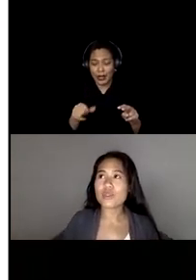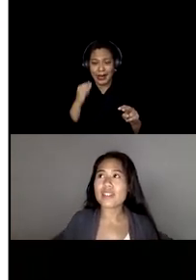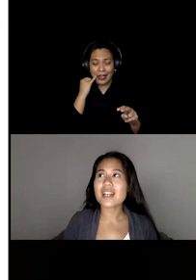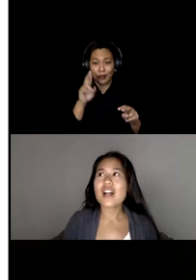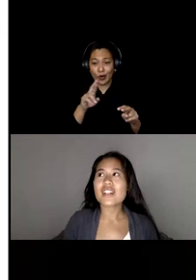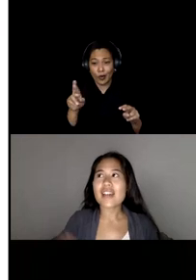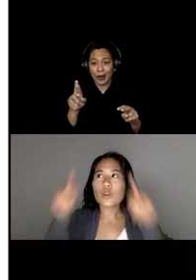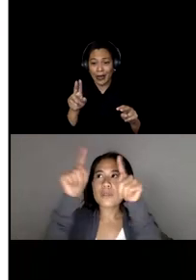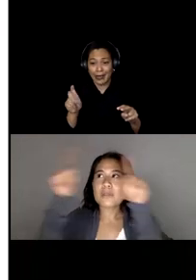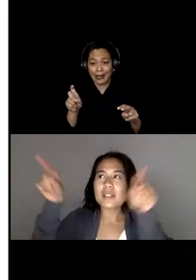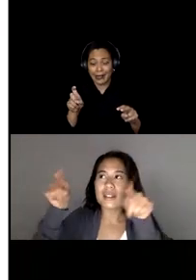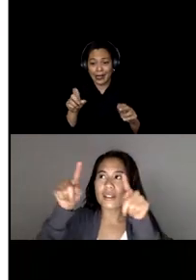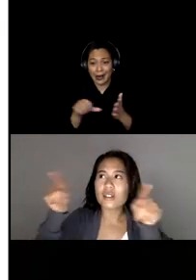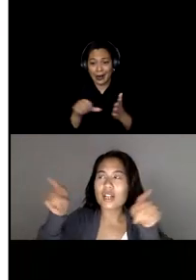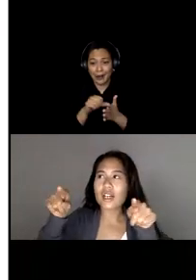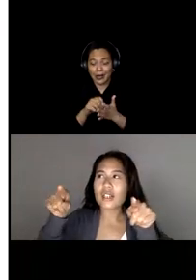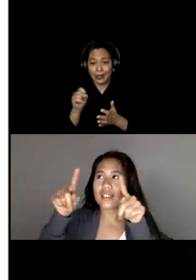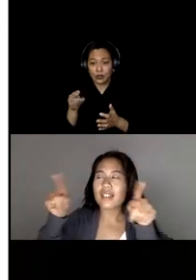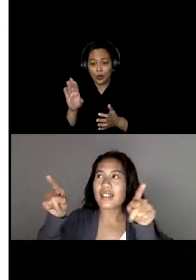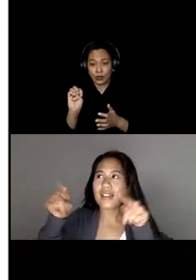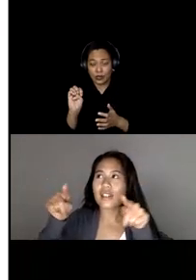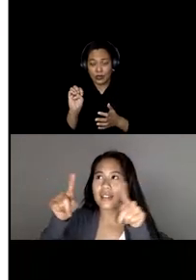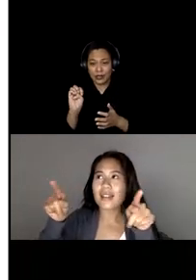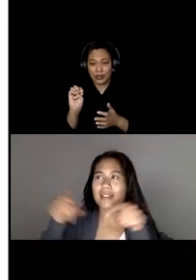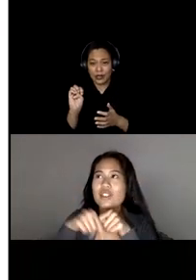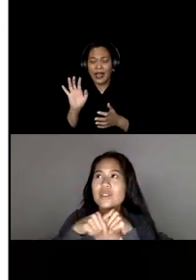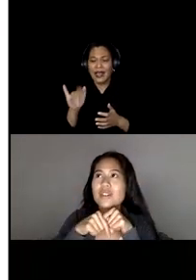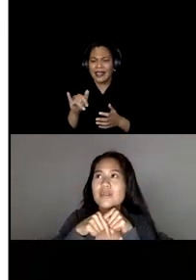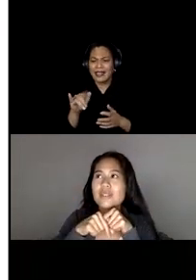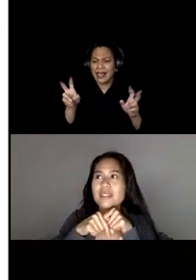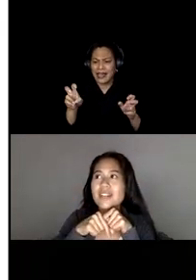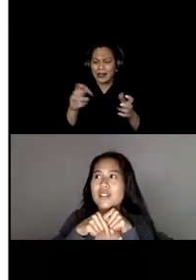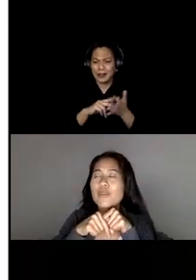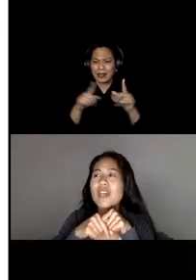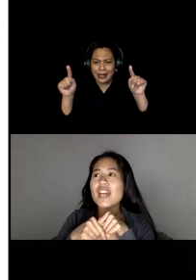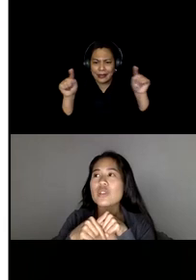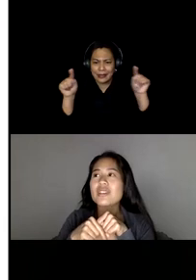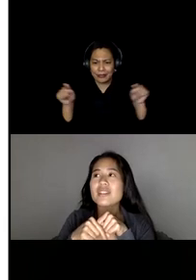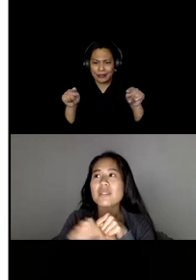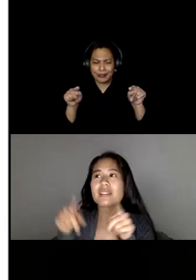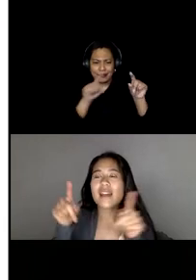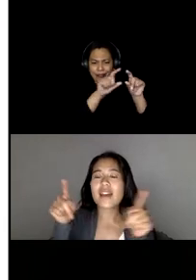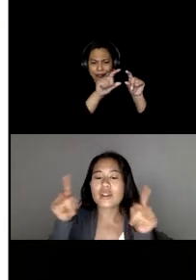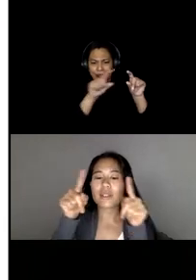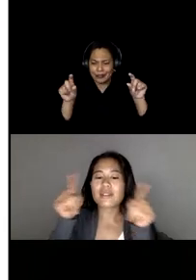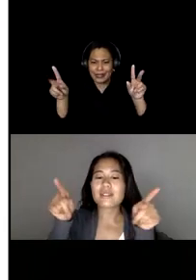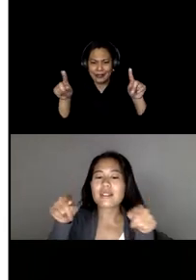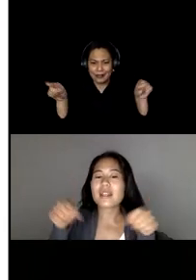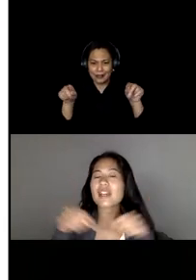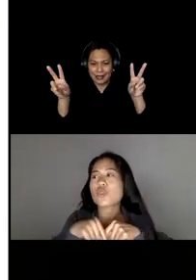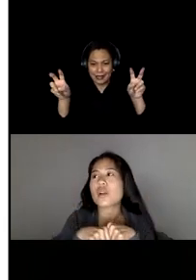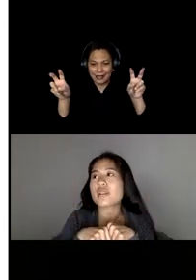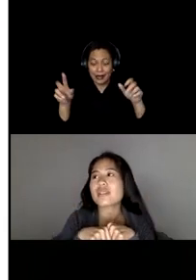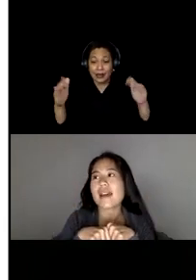page source, the title would be in the little title tags. That's how you could tell something is a title, and you could tell something is a header because it's